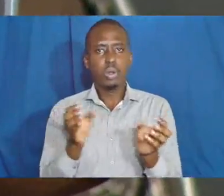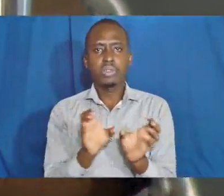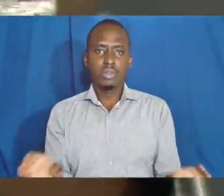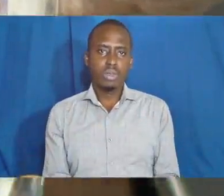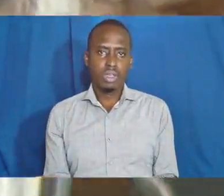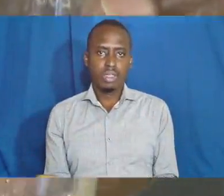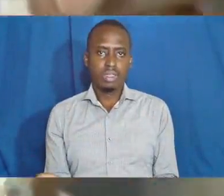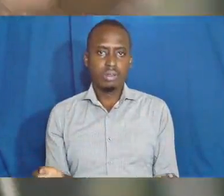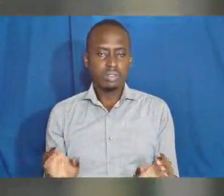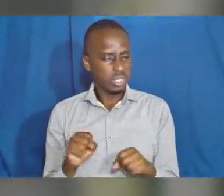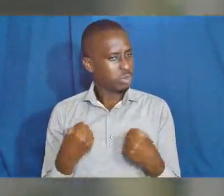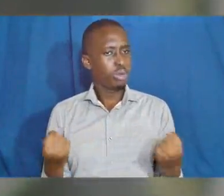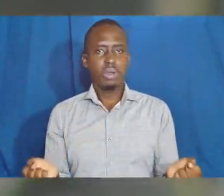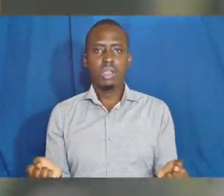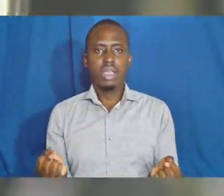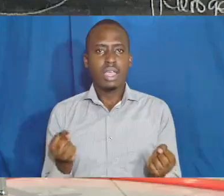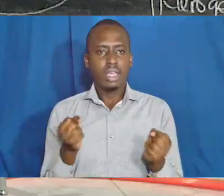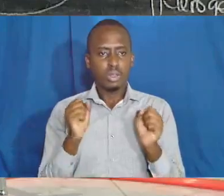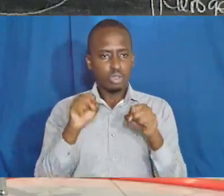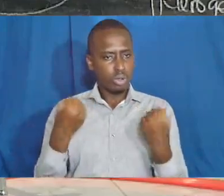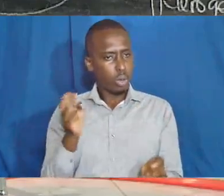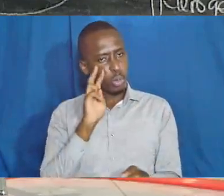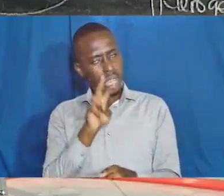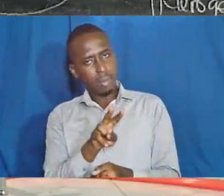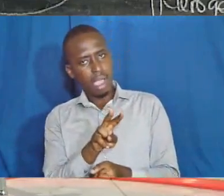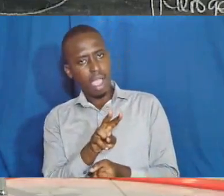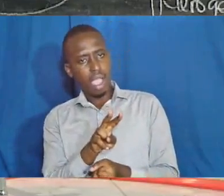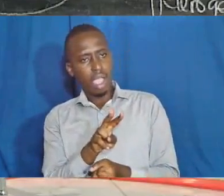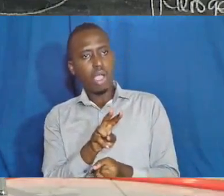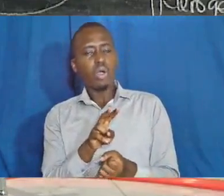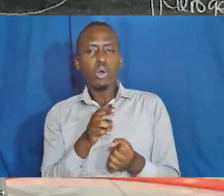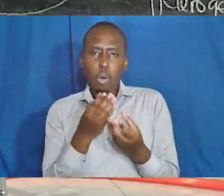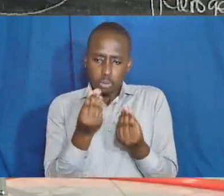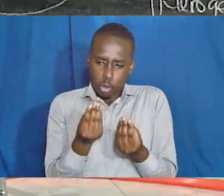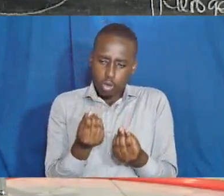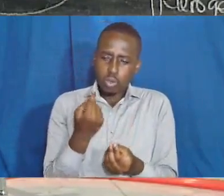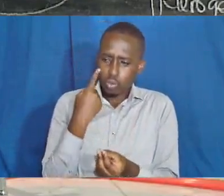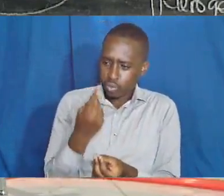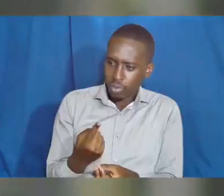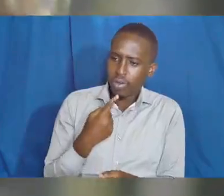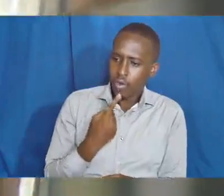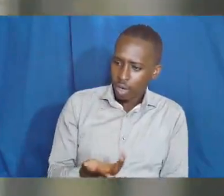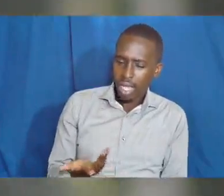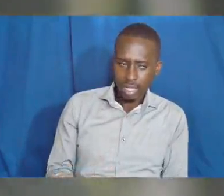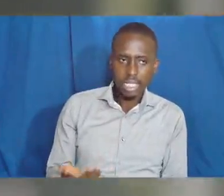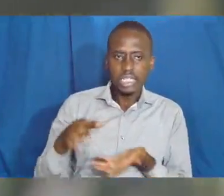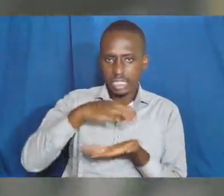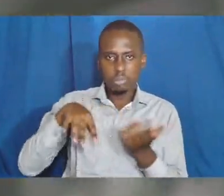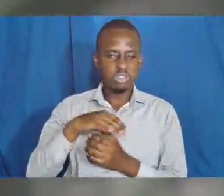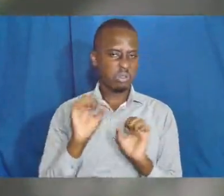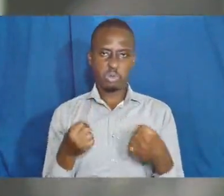can't separate these ones, you can't look at them and then easily tell that this is a